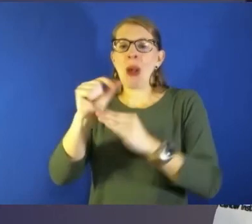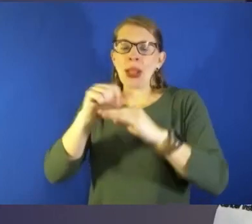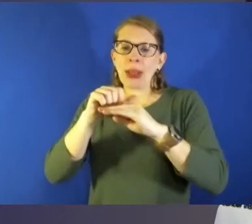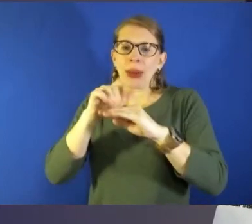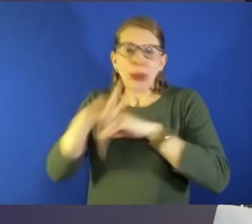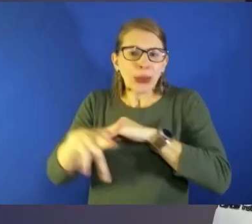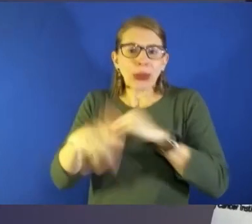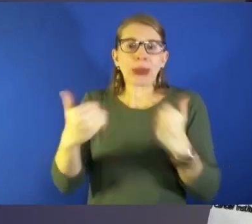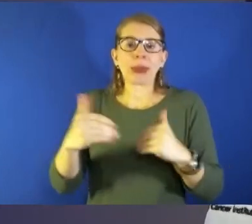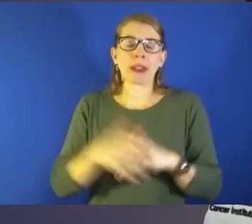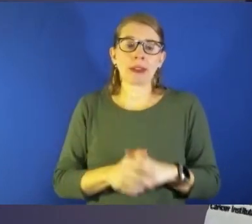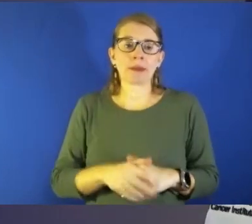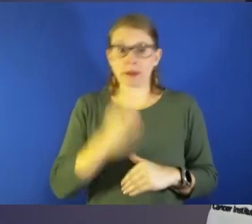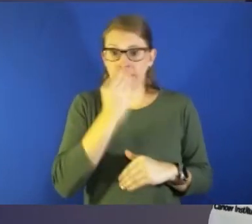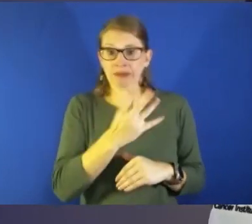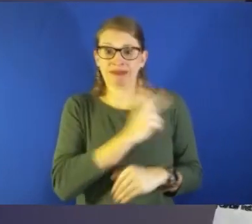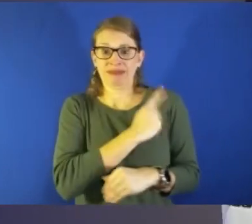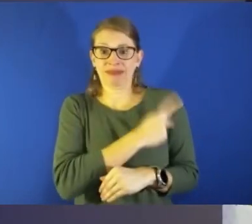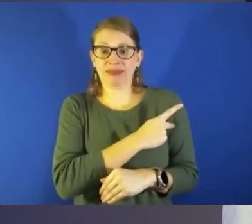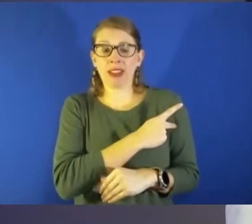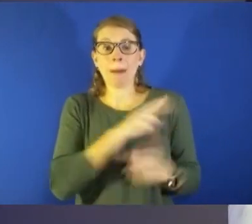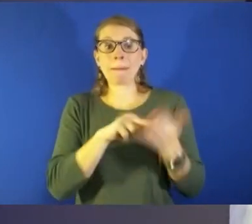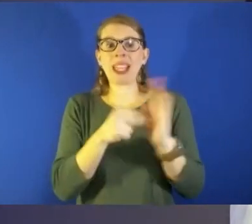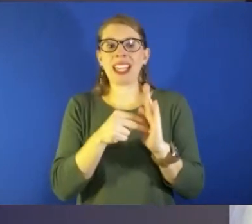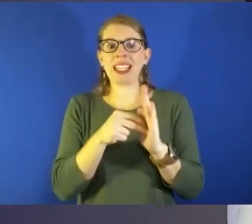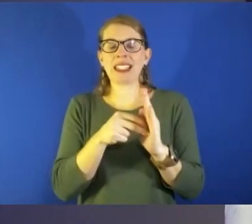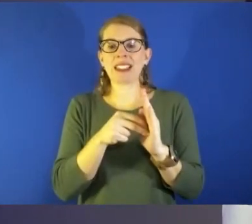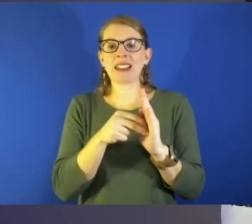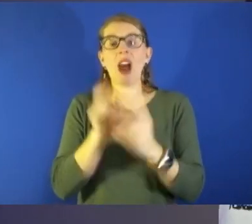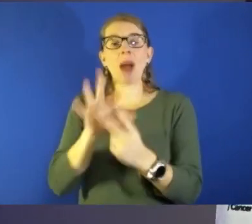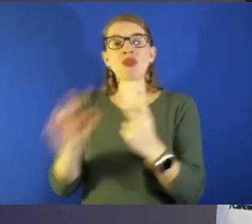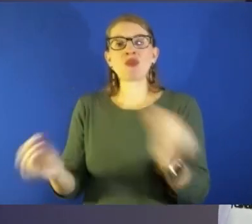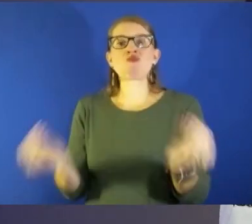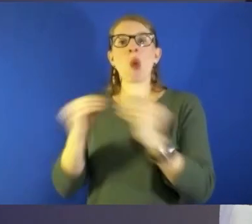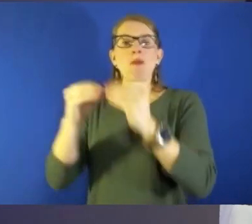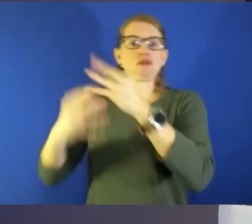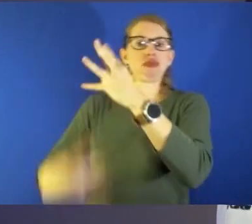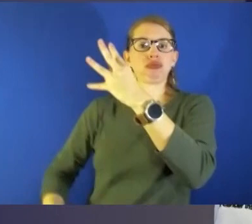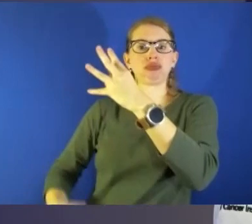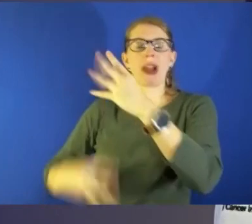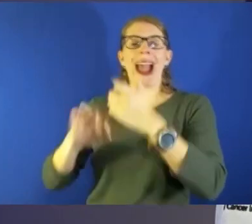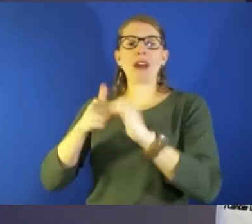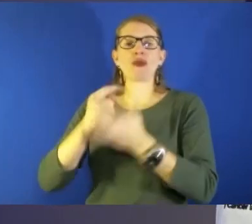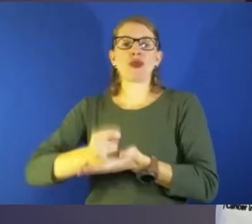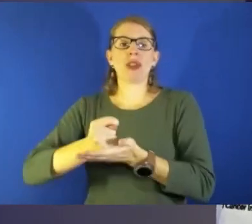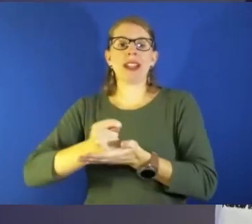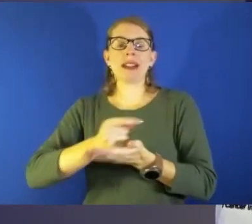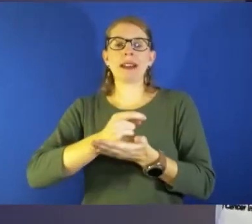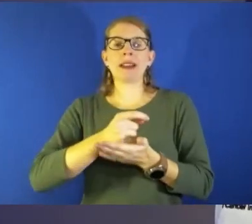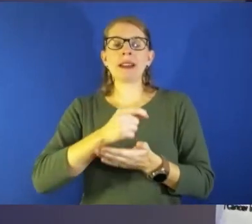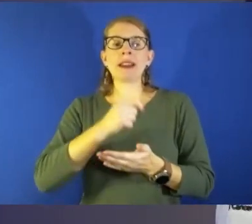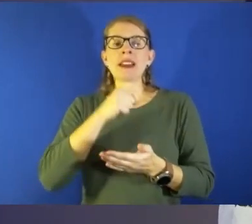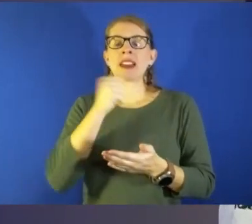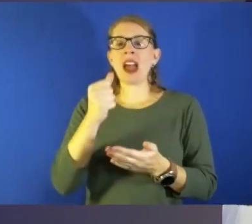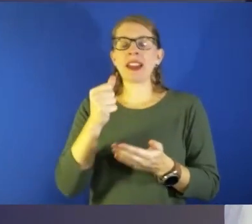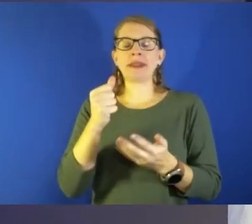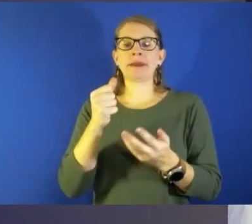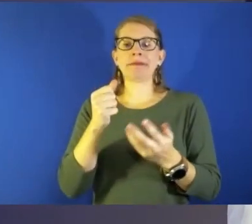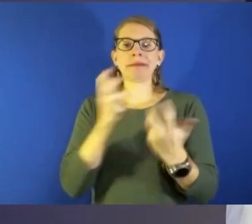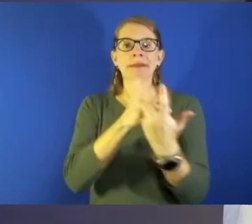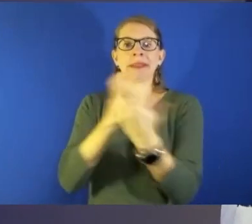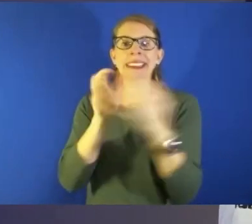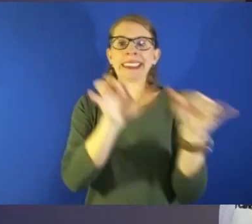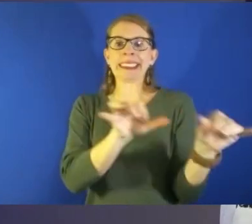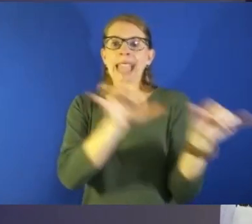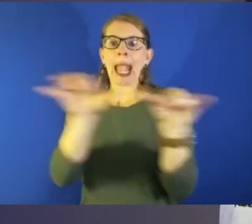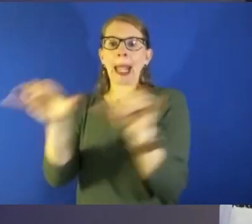I tell patients that gives you a whole menu of options as to how to best treat it. It's not a one-size-fits-all. It's highly